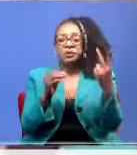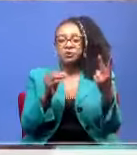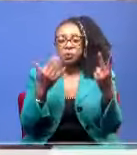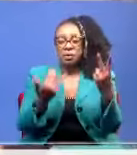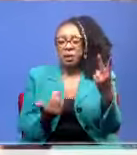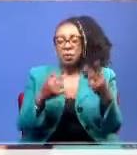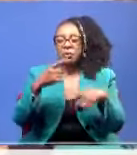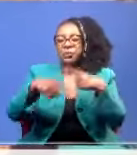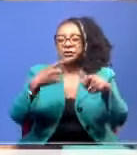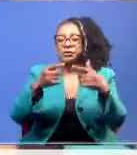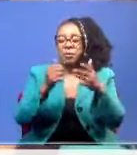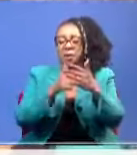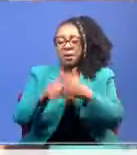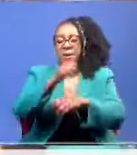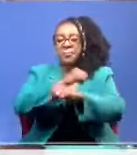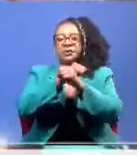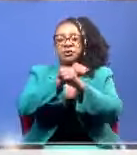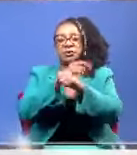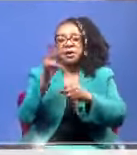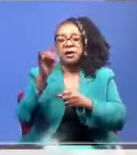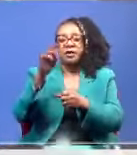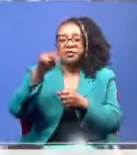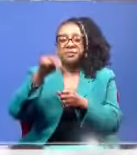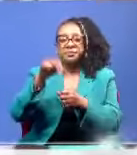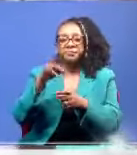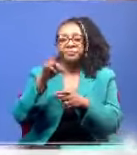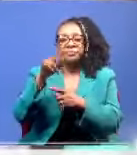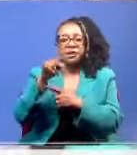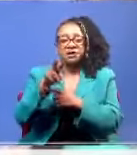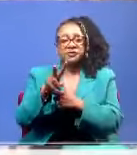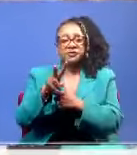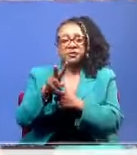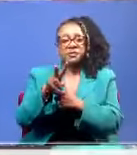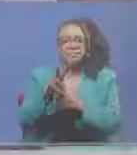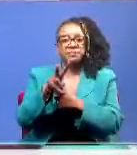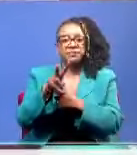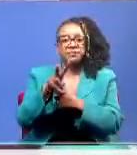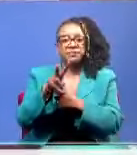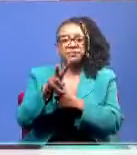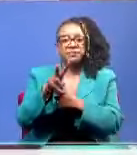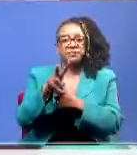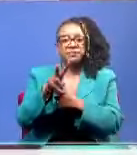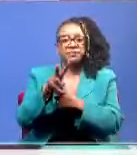are recuperating under protection. Kevin Mutai, NTV, in Mombasa.